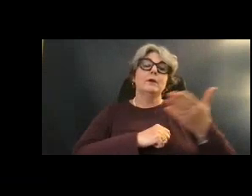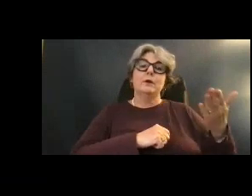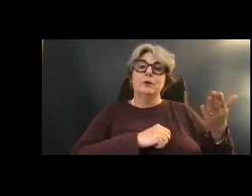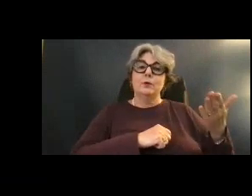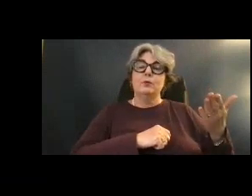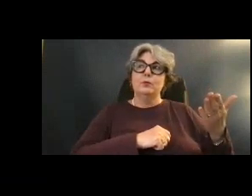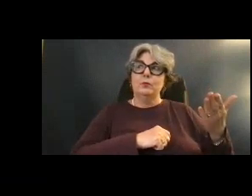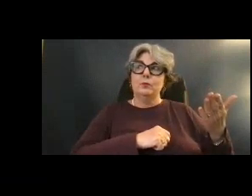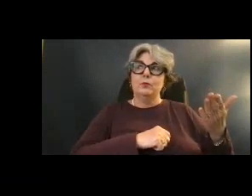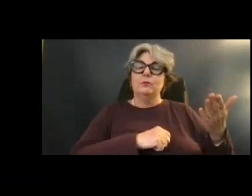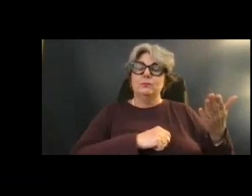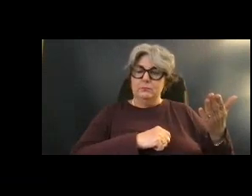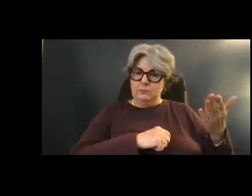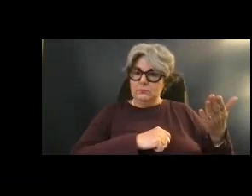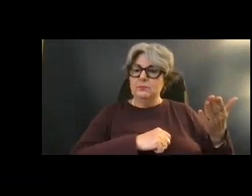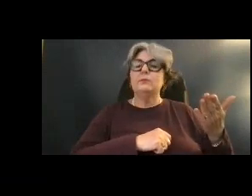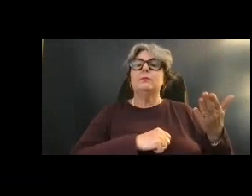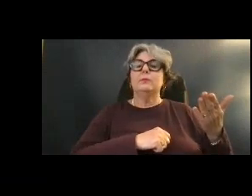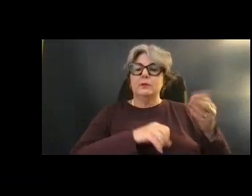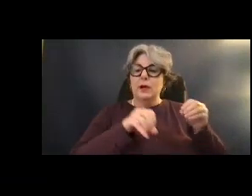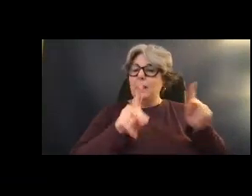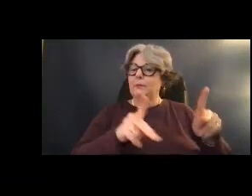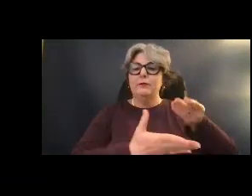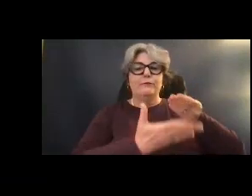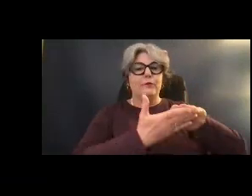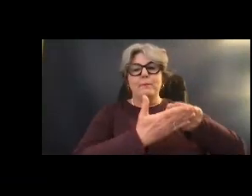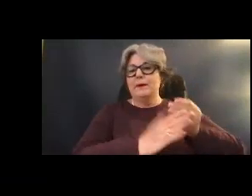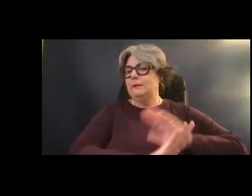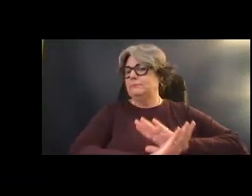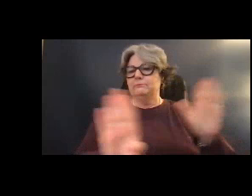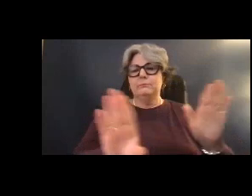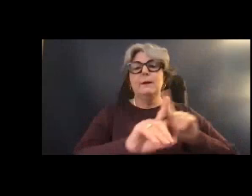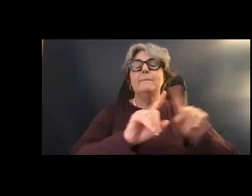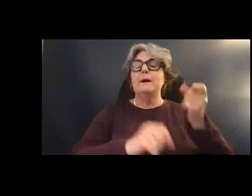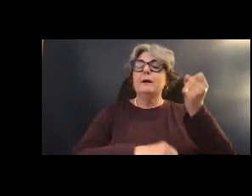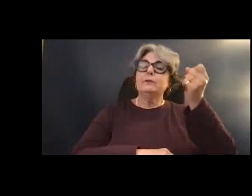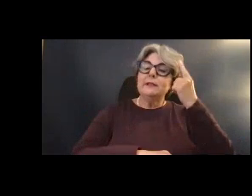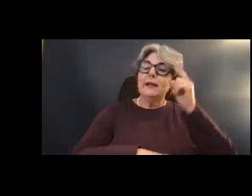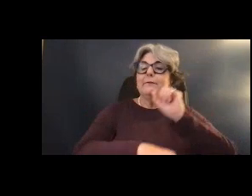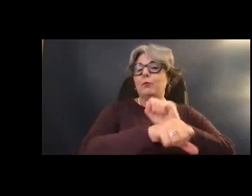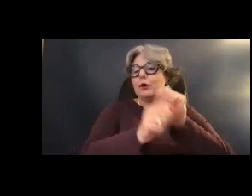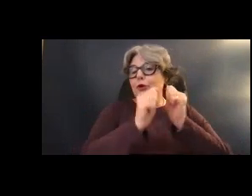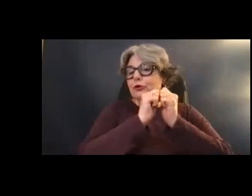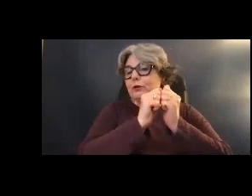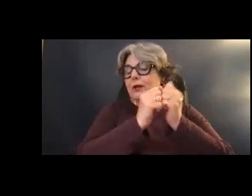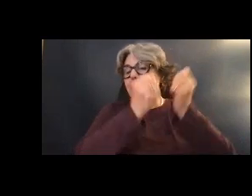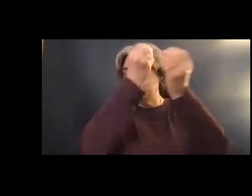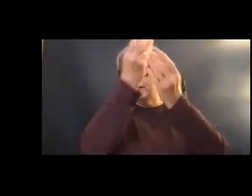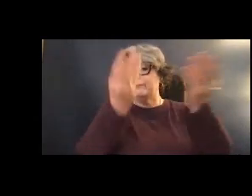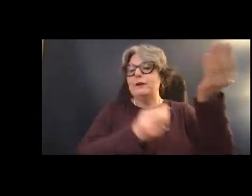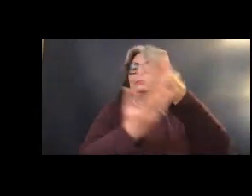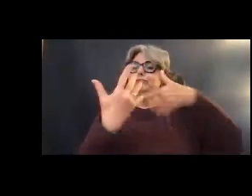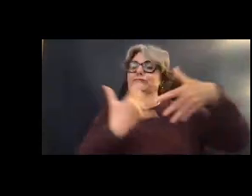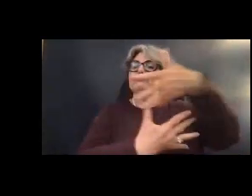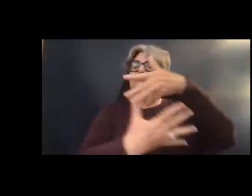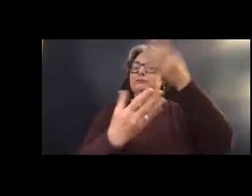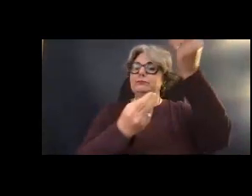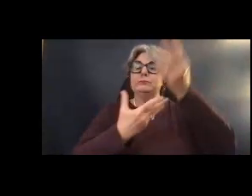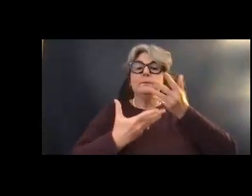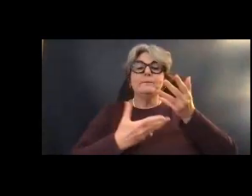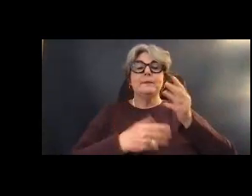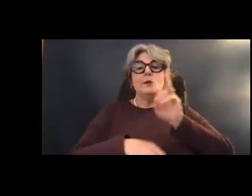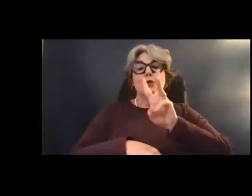a platform for funding, it is a platform for collaboration and information sharing. The website